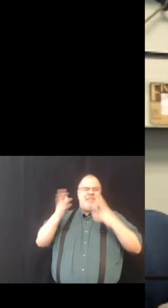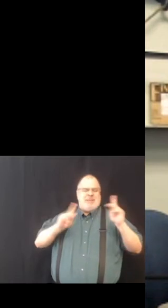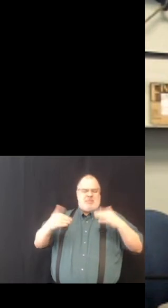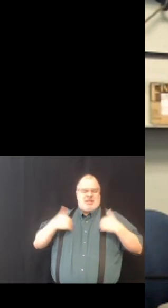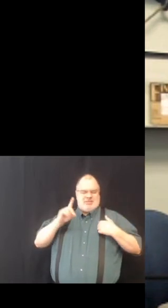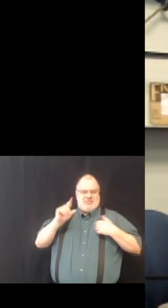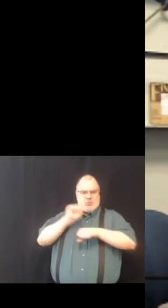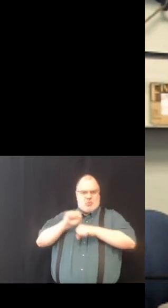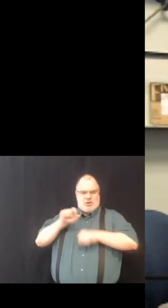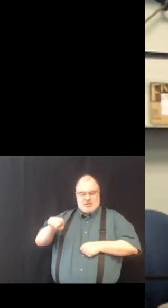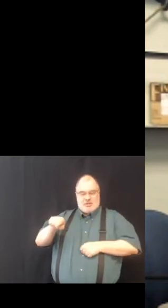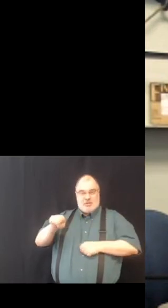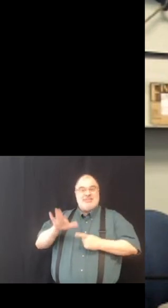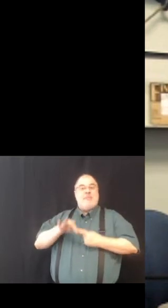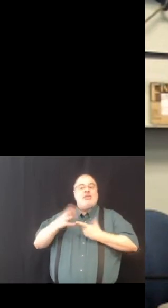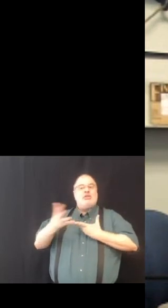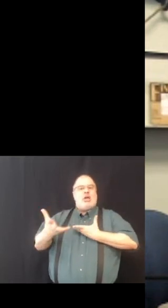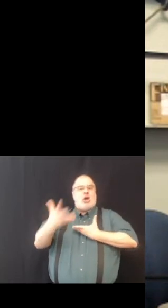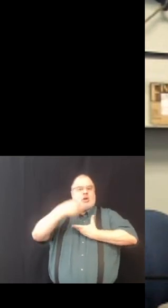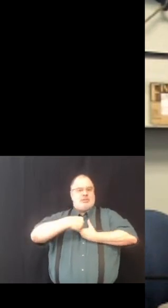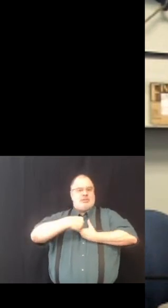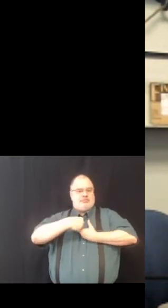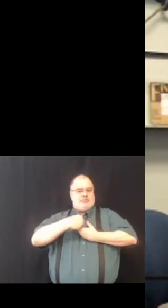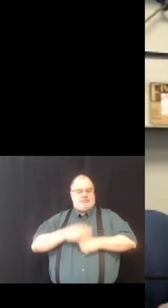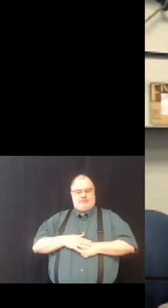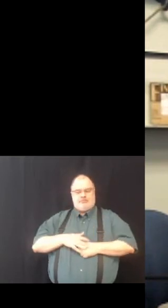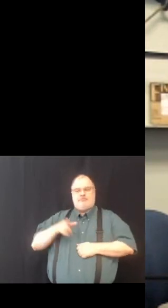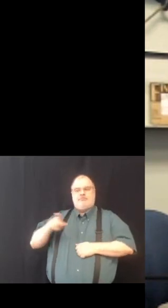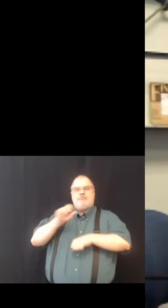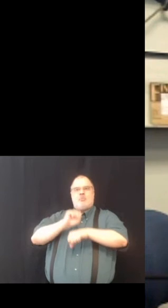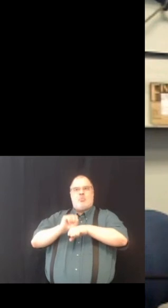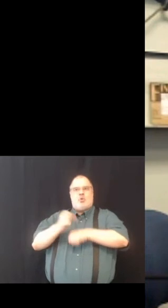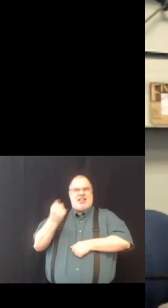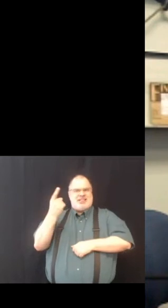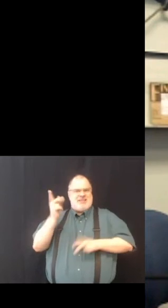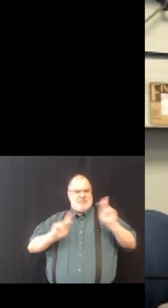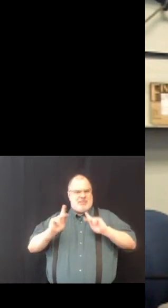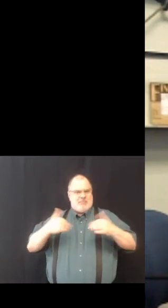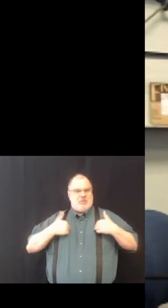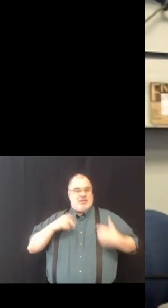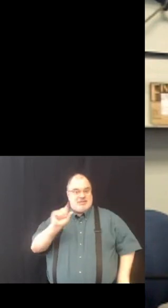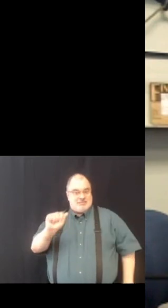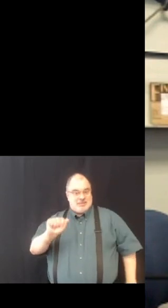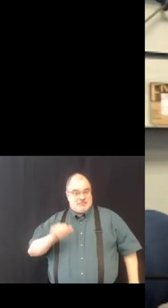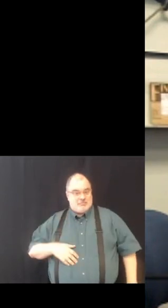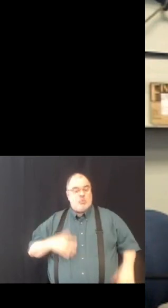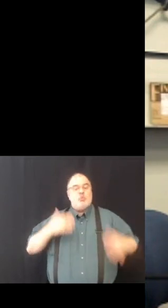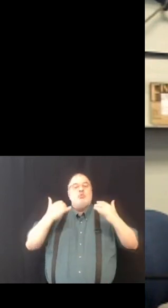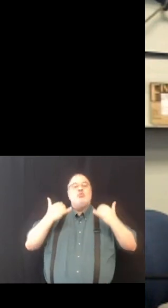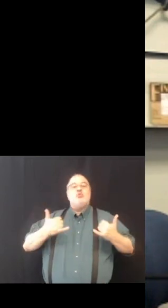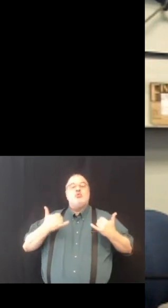especially those with autism. Since opening, they have employed 11 individuals with disabilities. Today, they